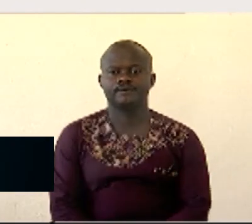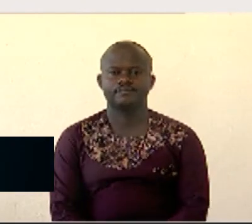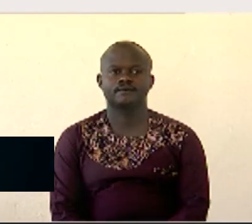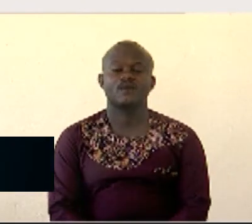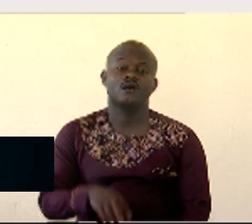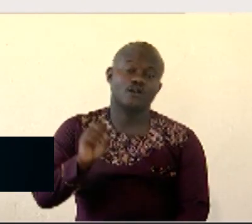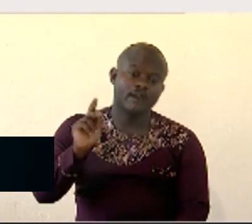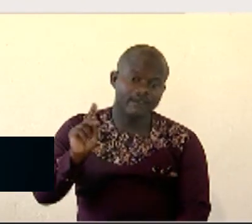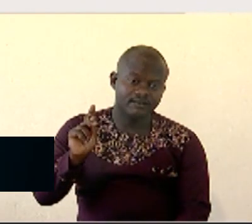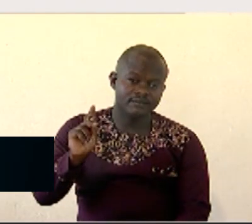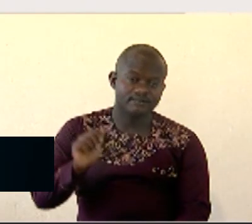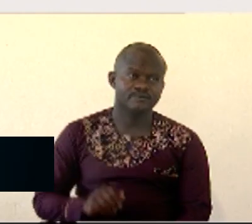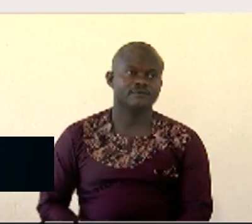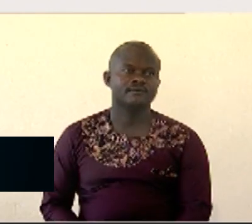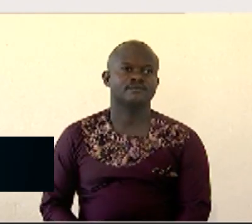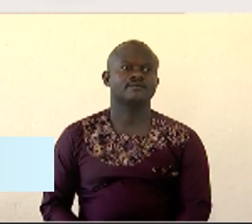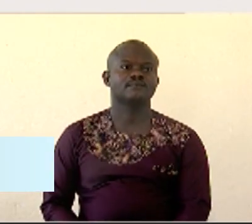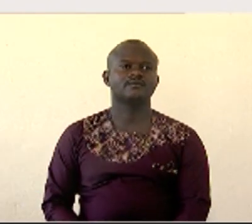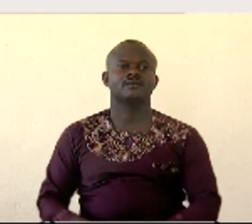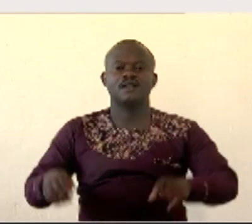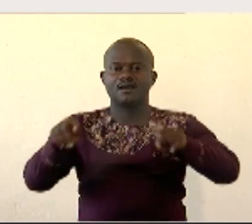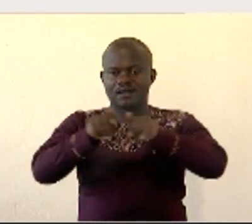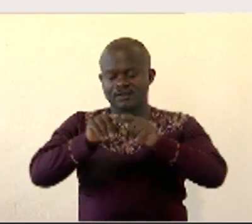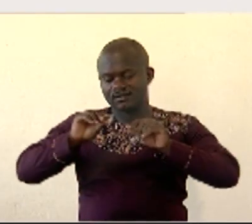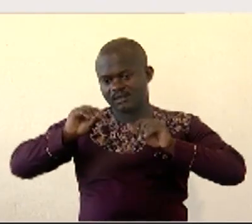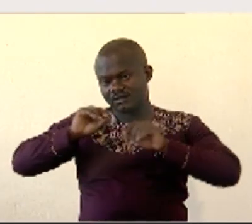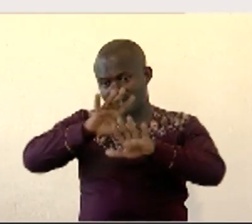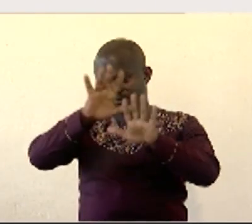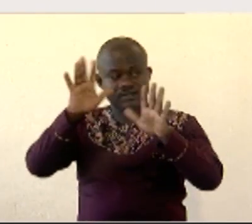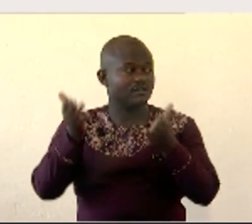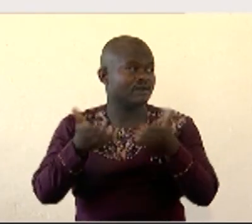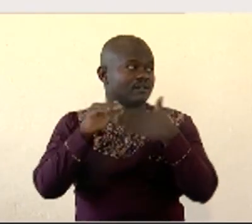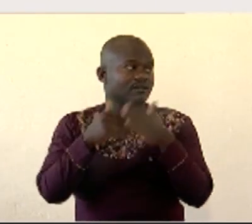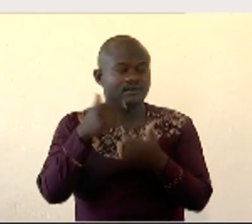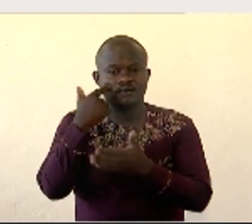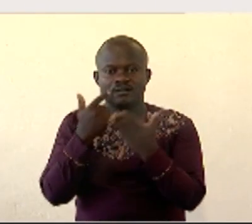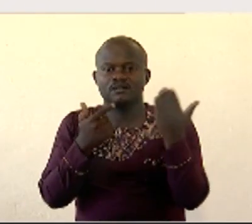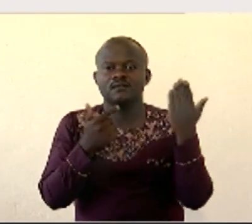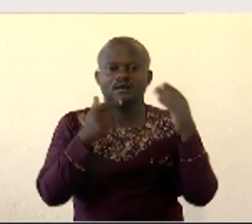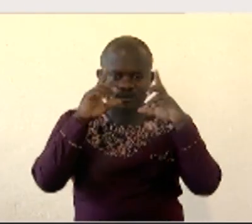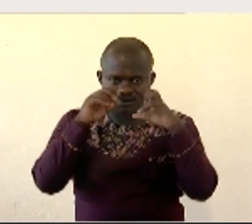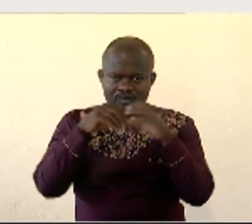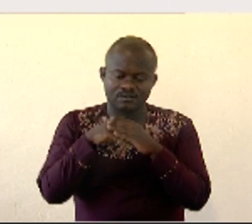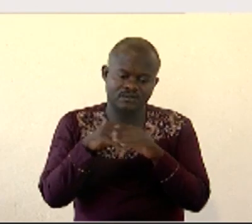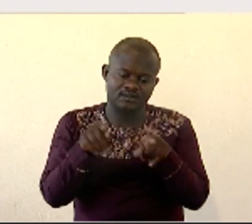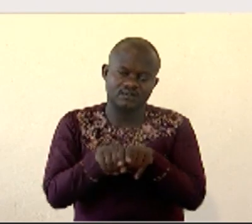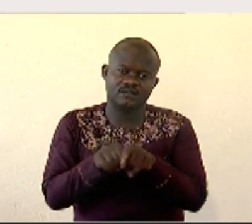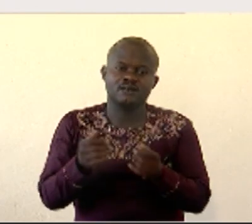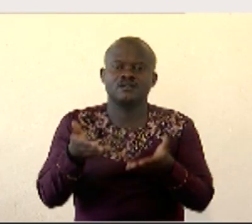Okay? It's very slow. But as the temperature increases, the rate of photosynthesis also increases.